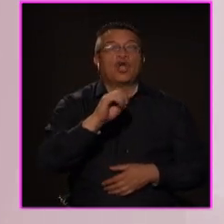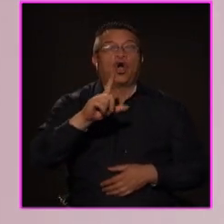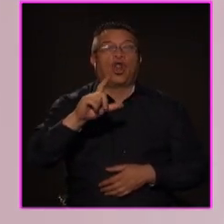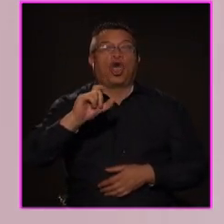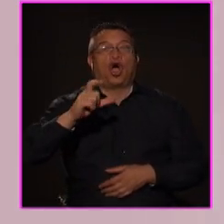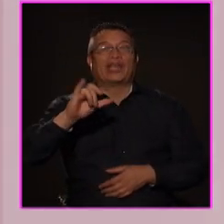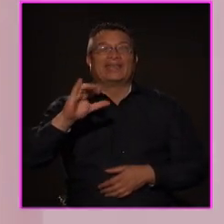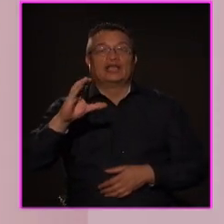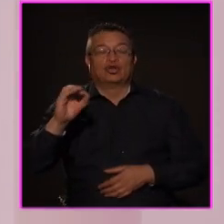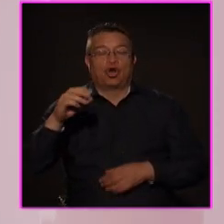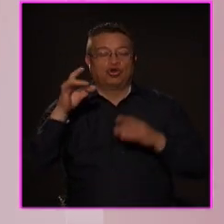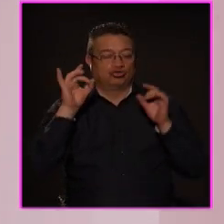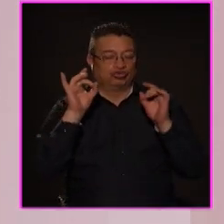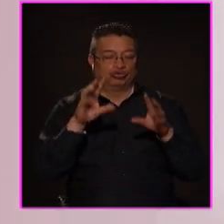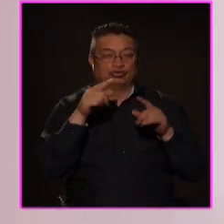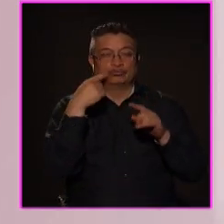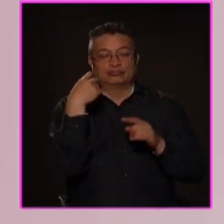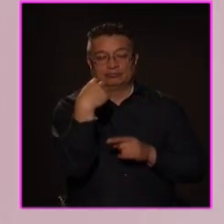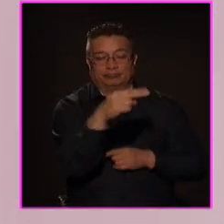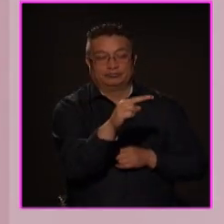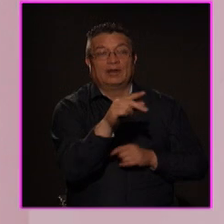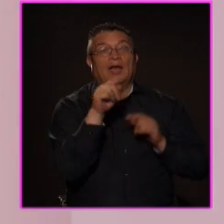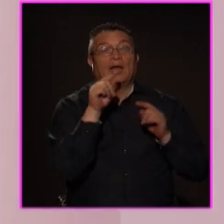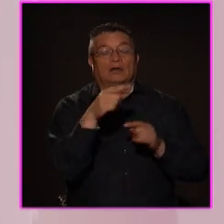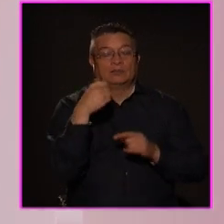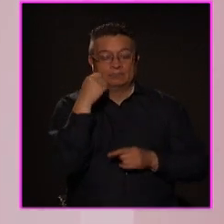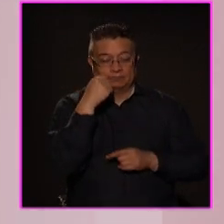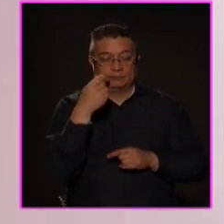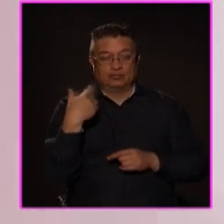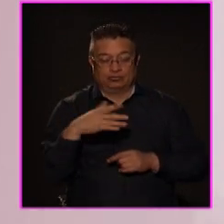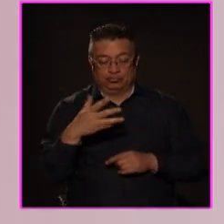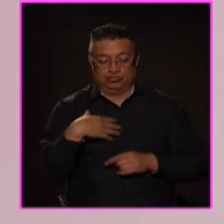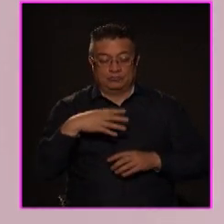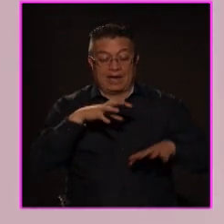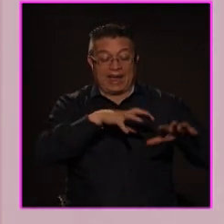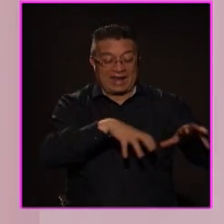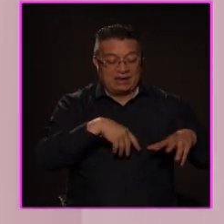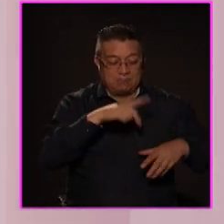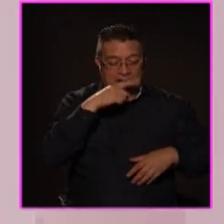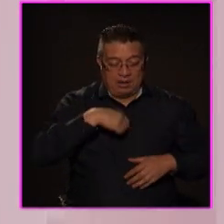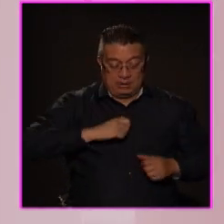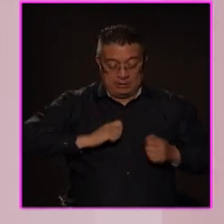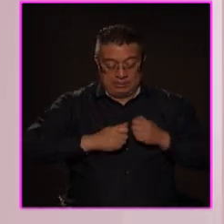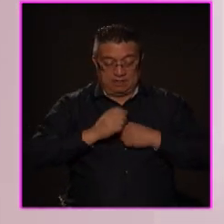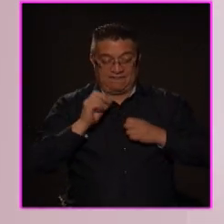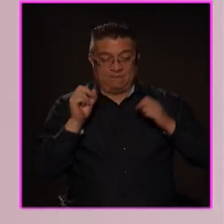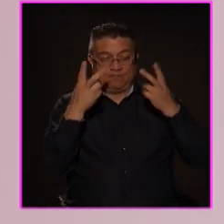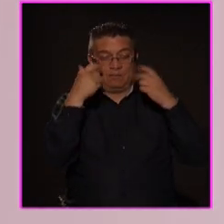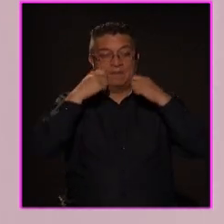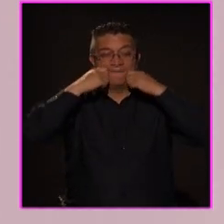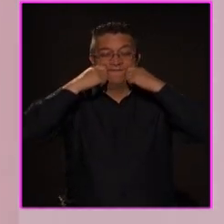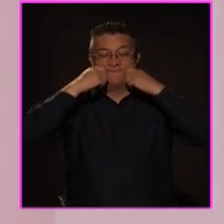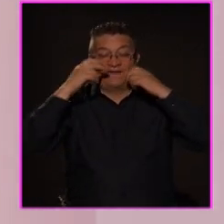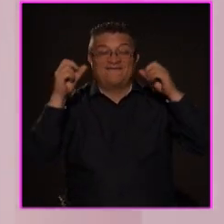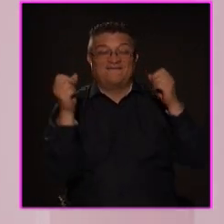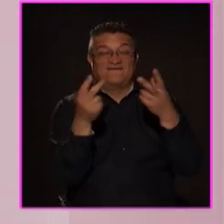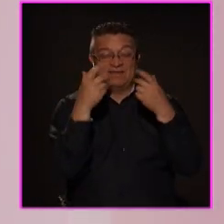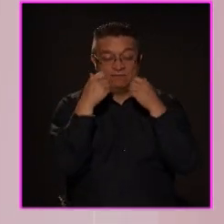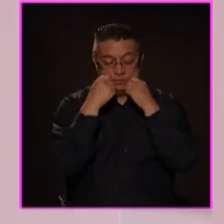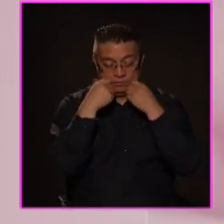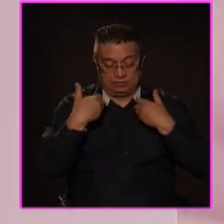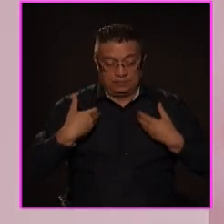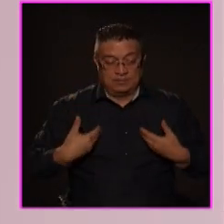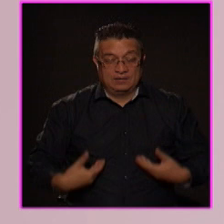are embodied creature and that we are alive and that we develop many different kinds of